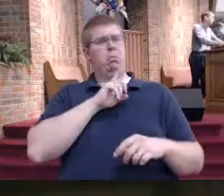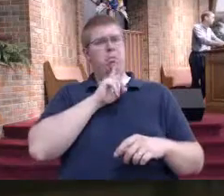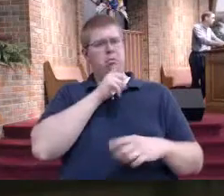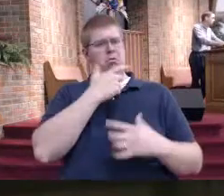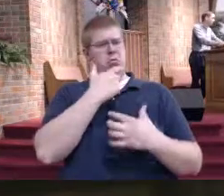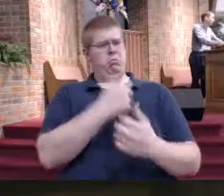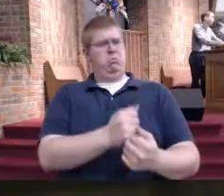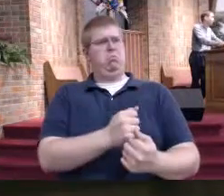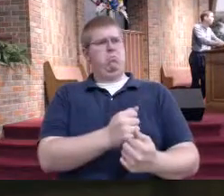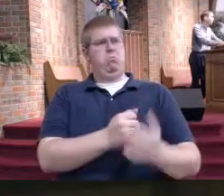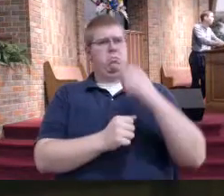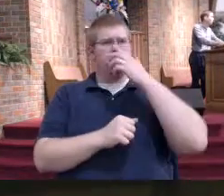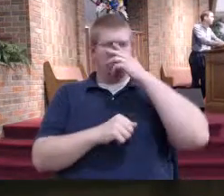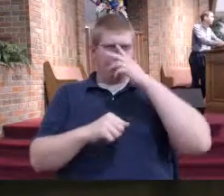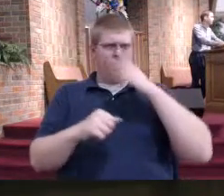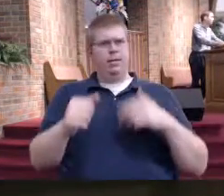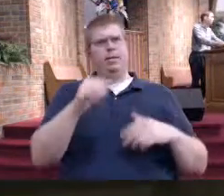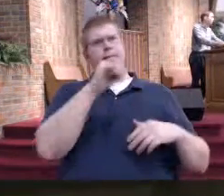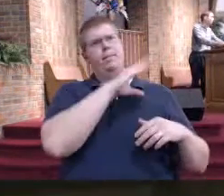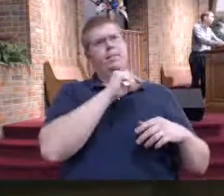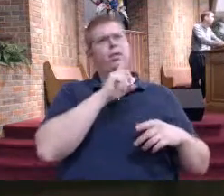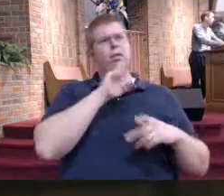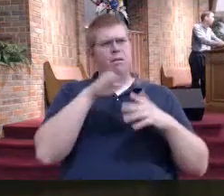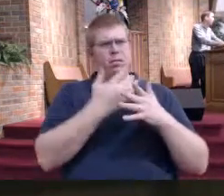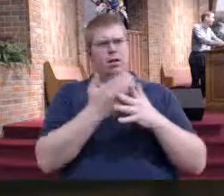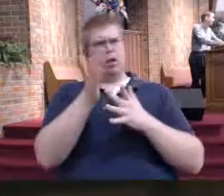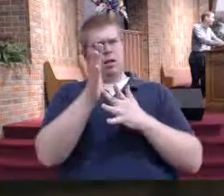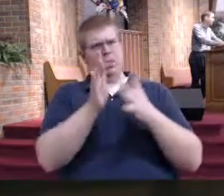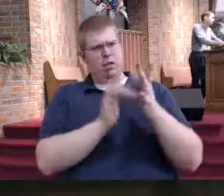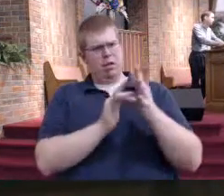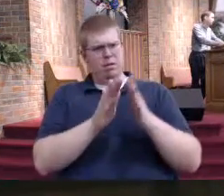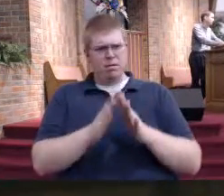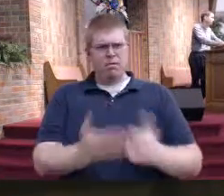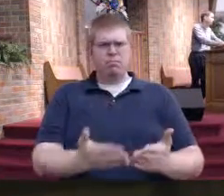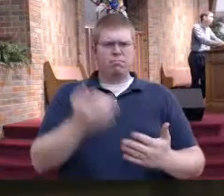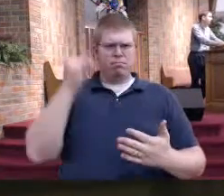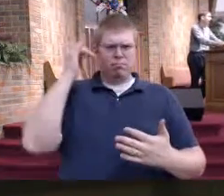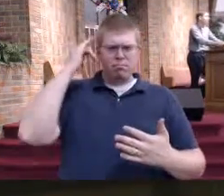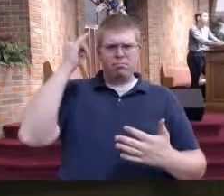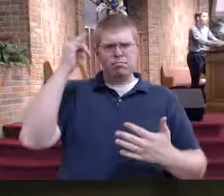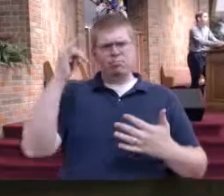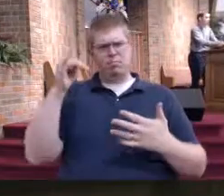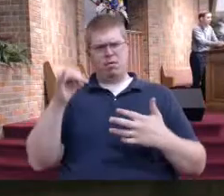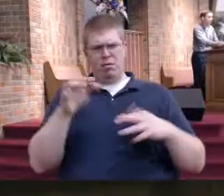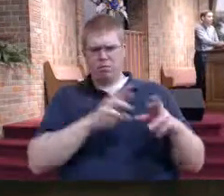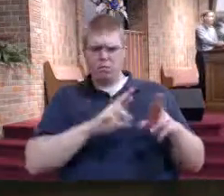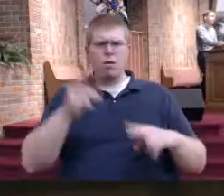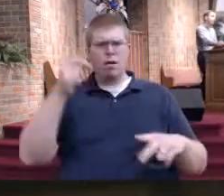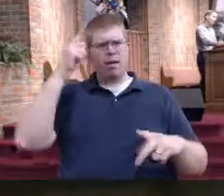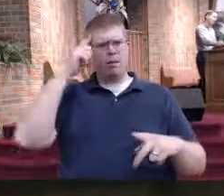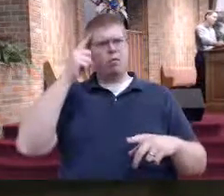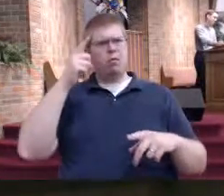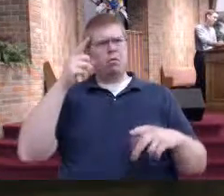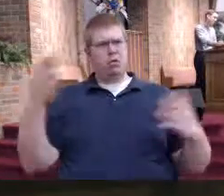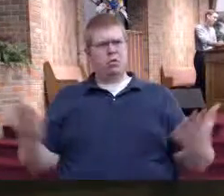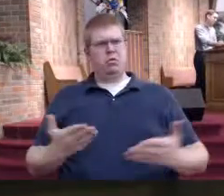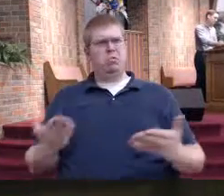biblical principles for earthly finances, but it really got me thinking